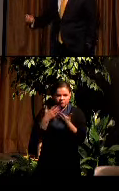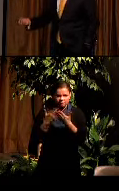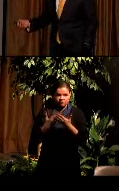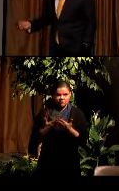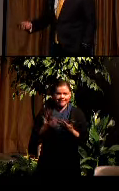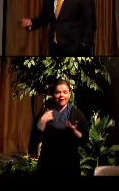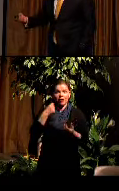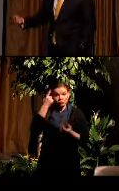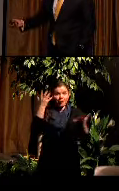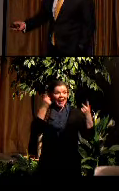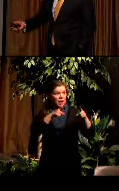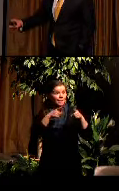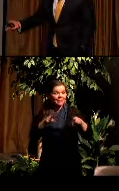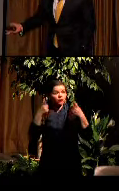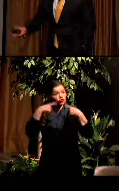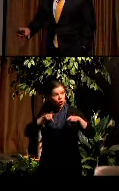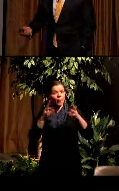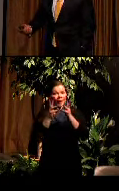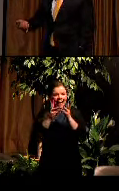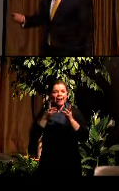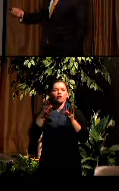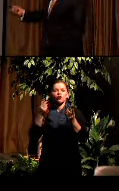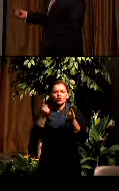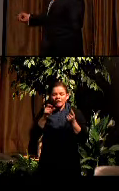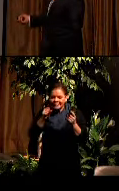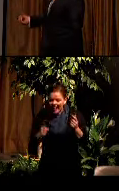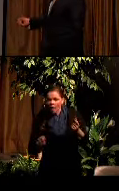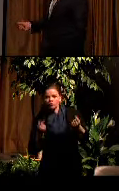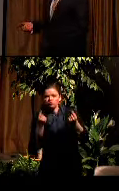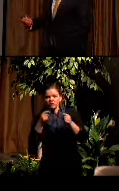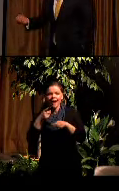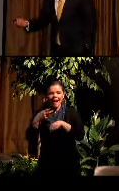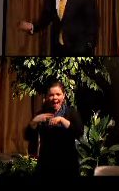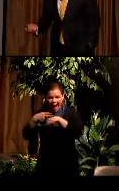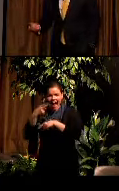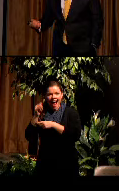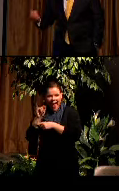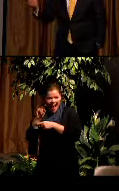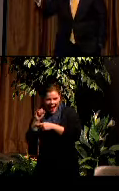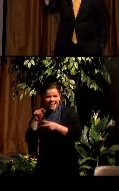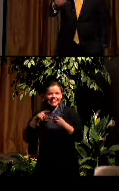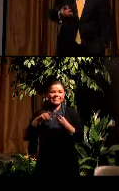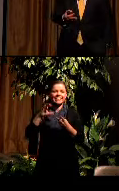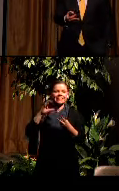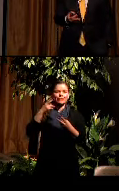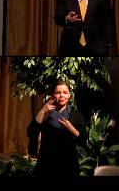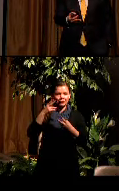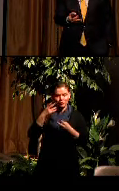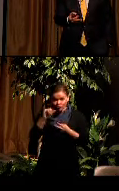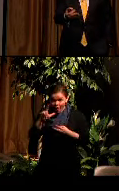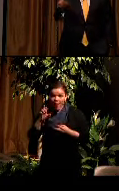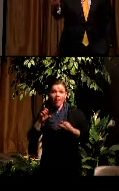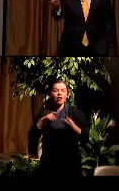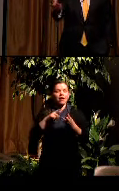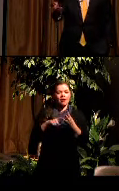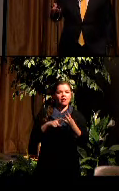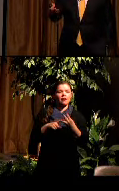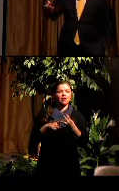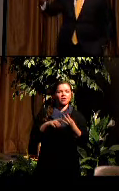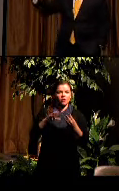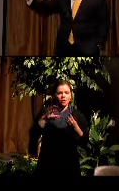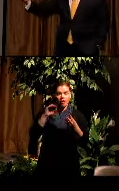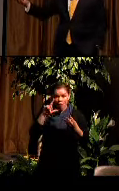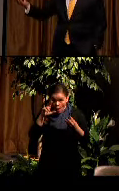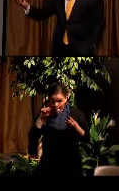Haiti, Belize, Colombia, Chile, are inextricably linked with what's happening either in migration stops here in the Delaware